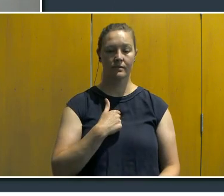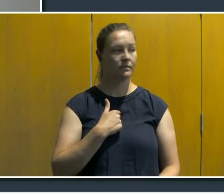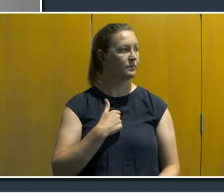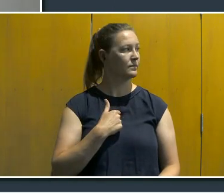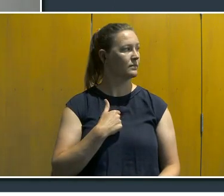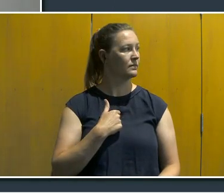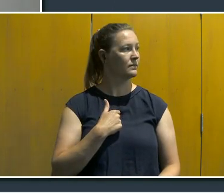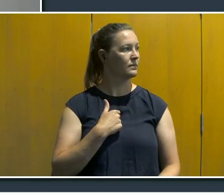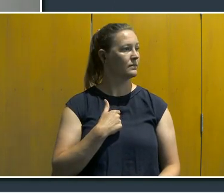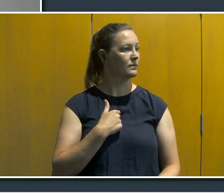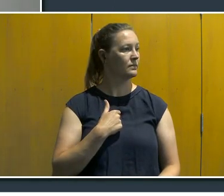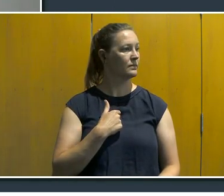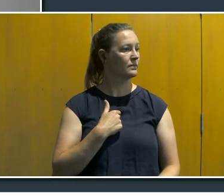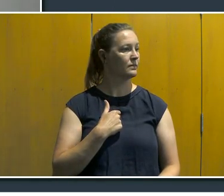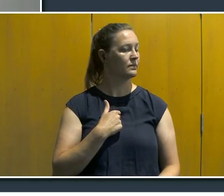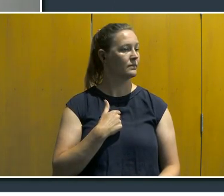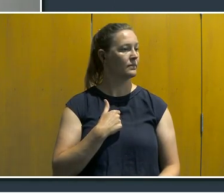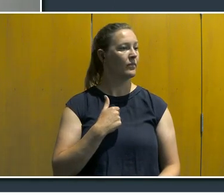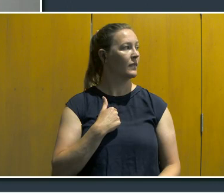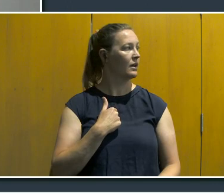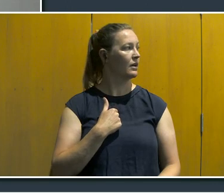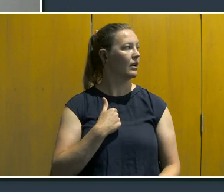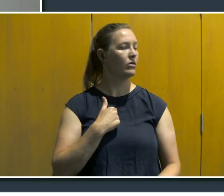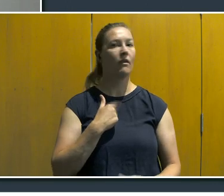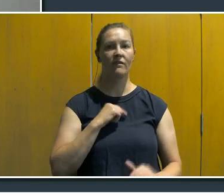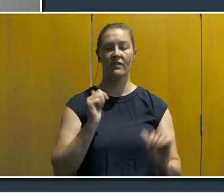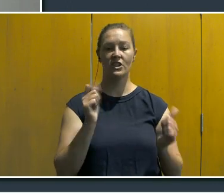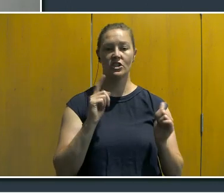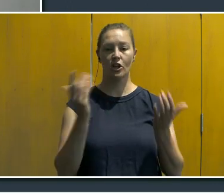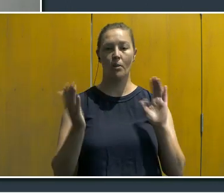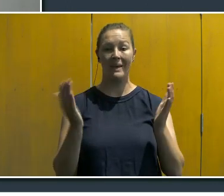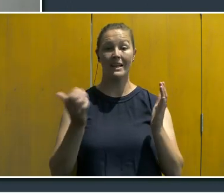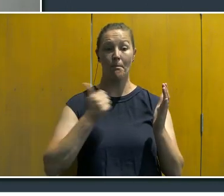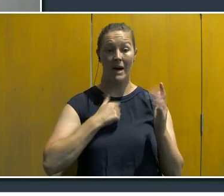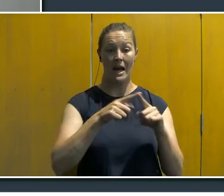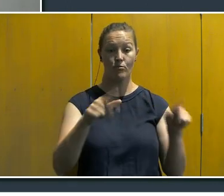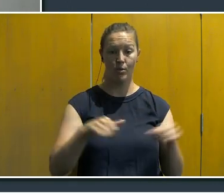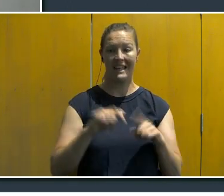and compared it with a Hastings property of the same size and value across the road.